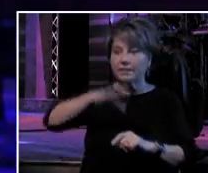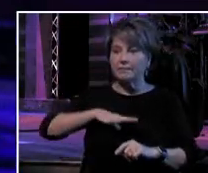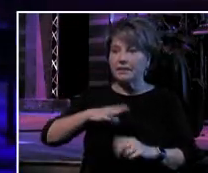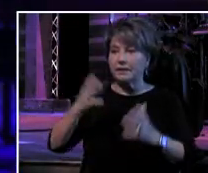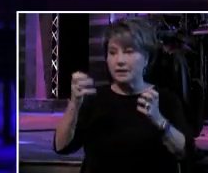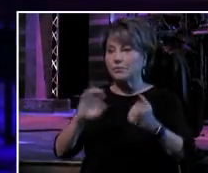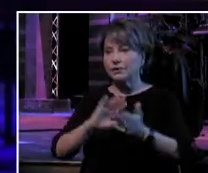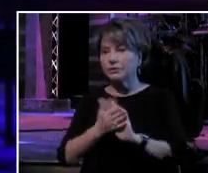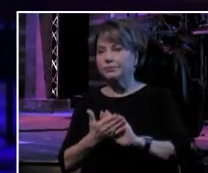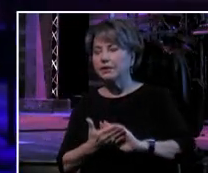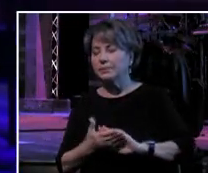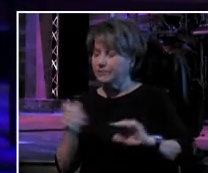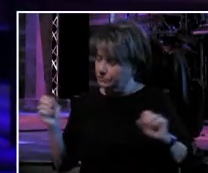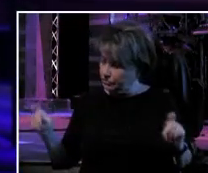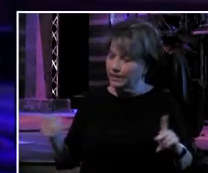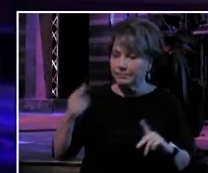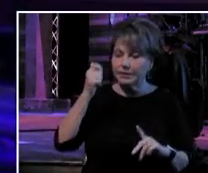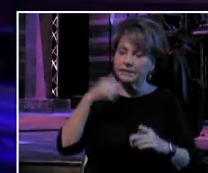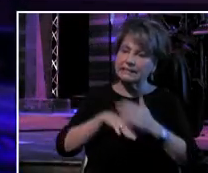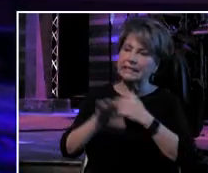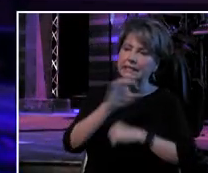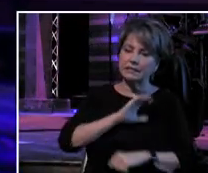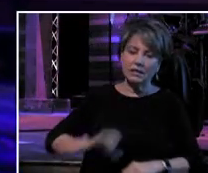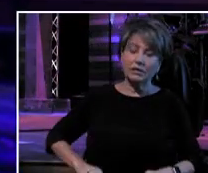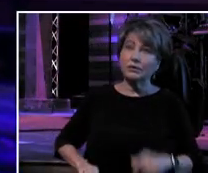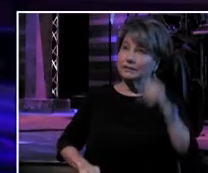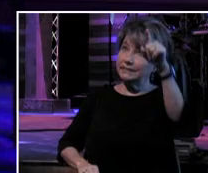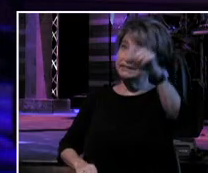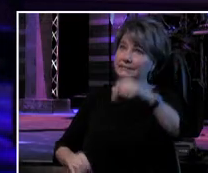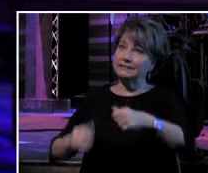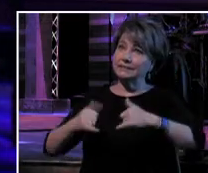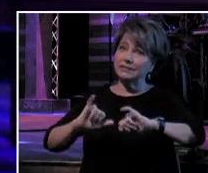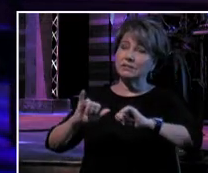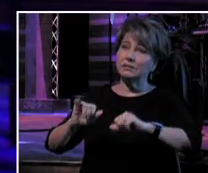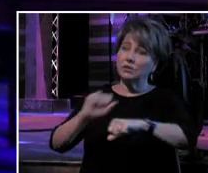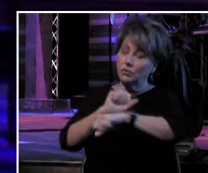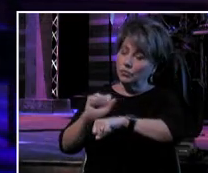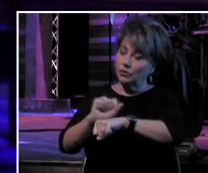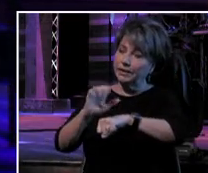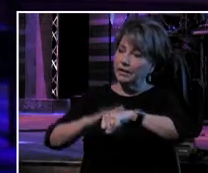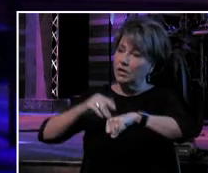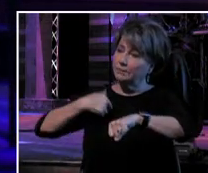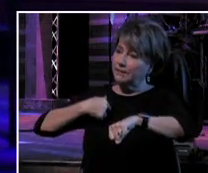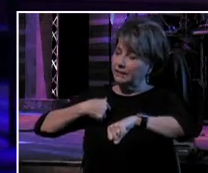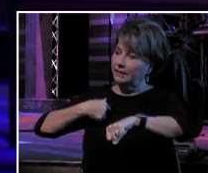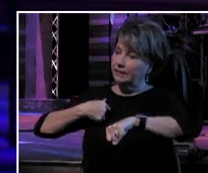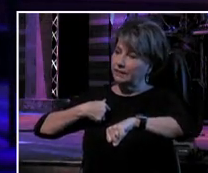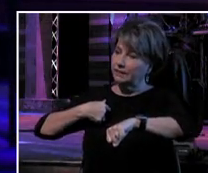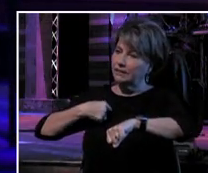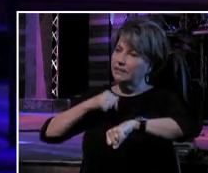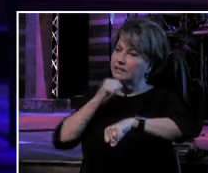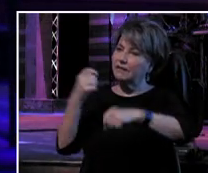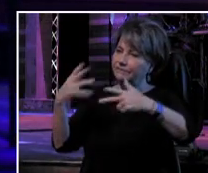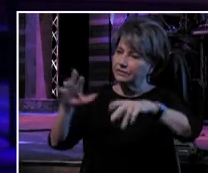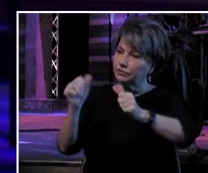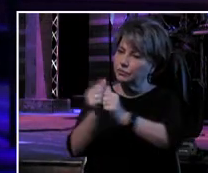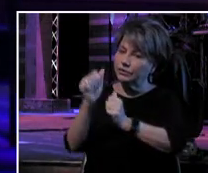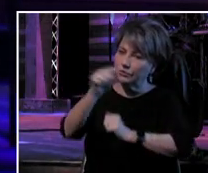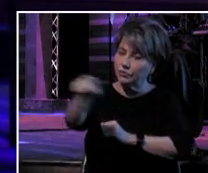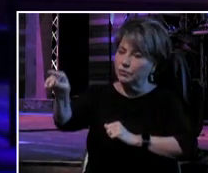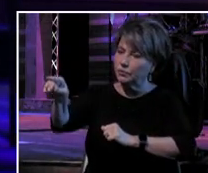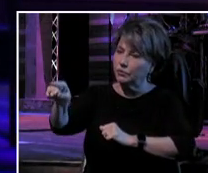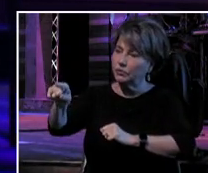It's okay, because in Christ, he ain't finished with me yet. And he's not finished with you either.